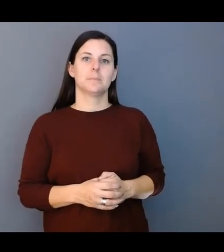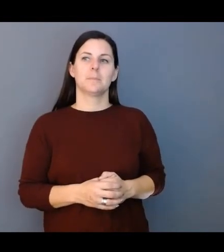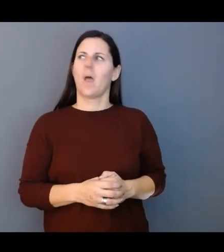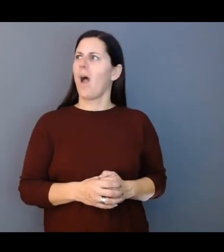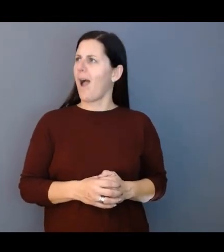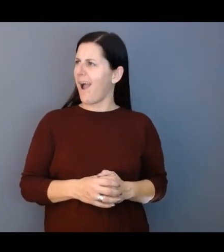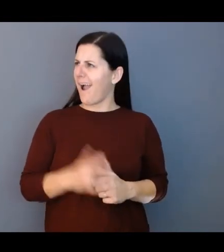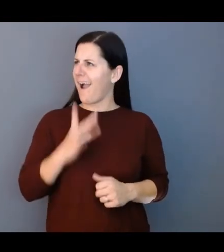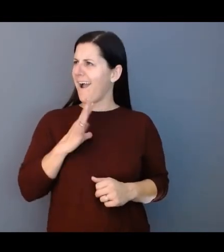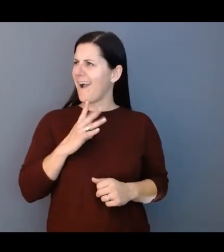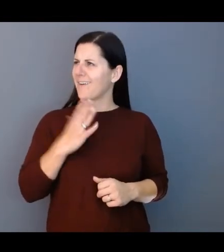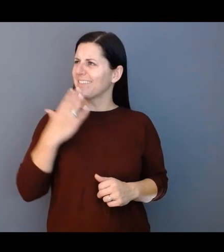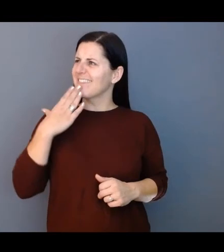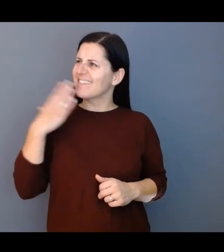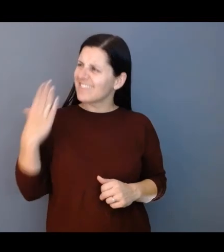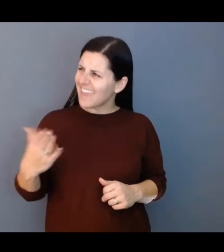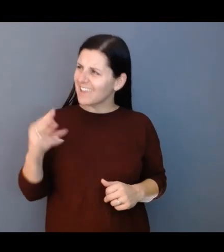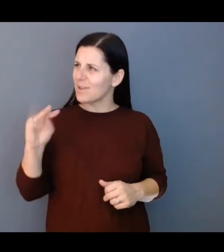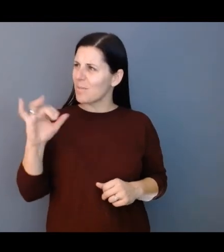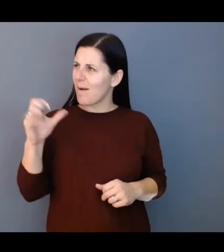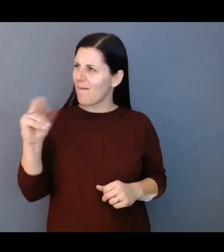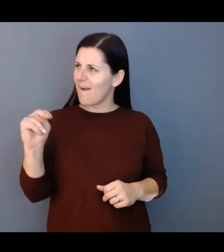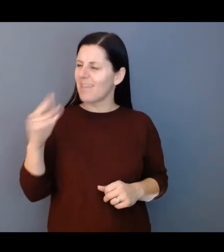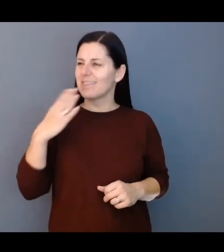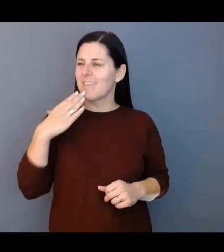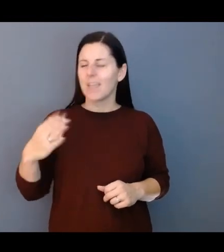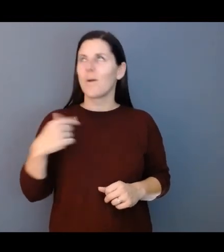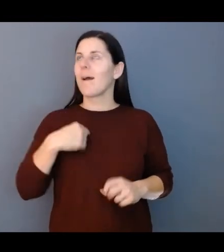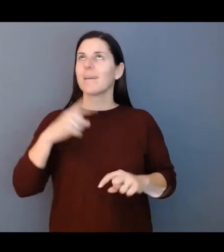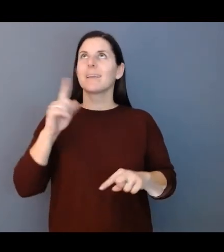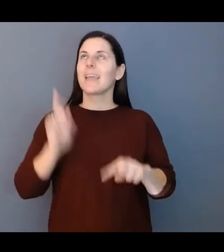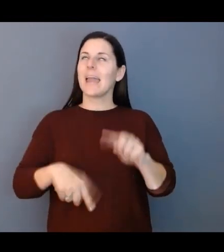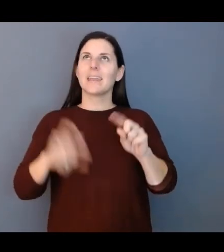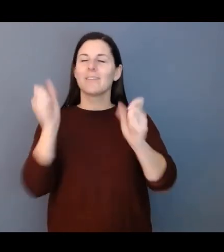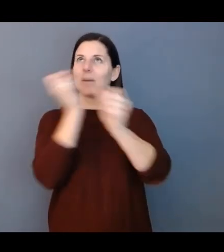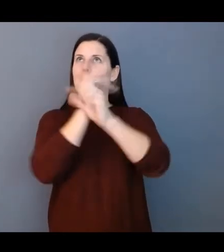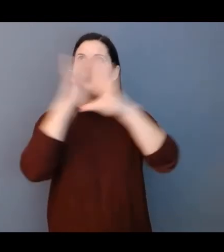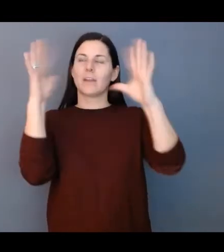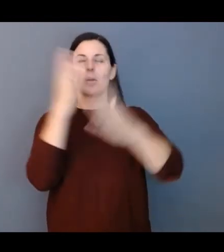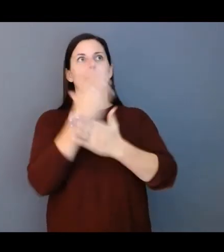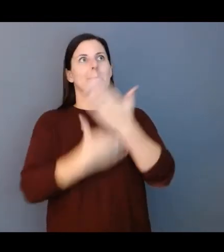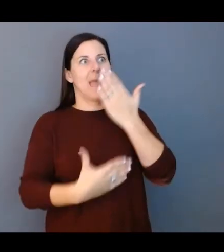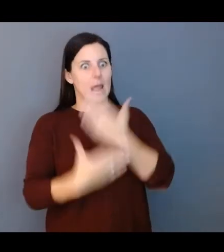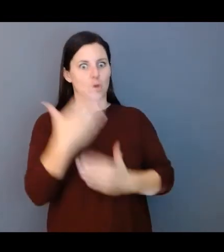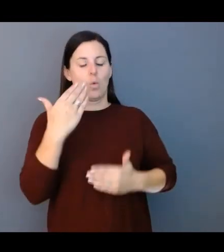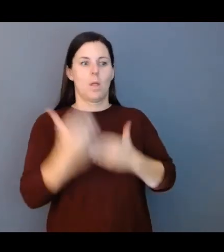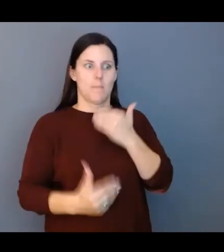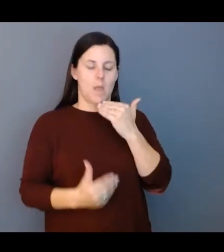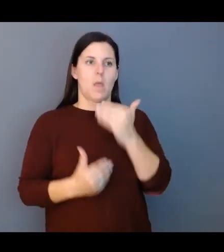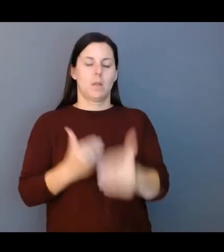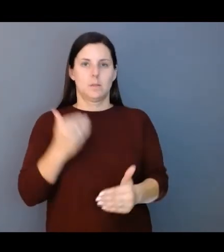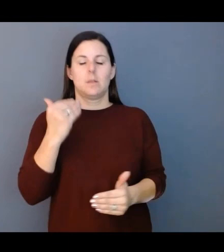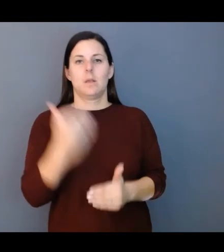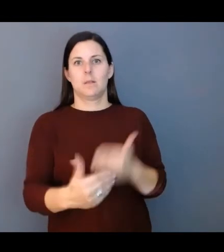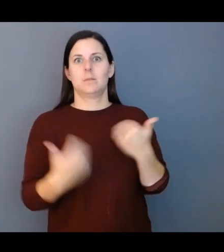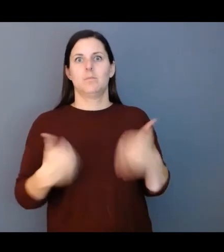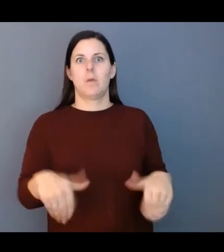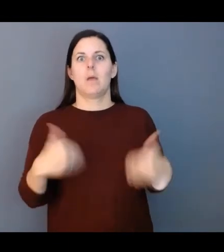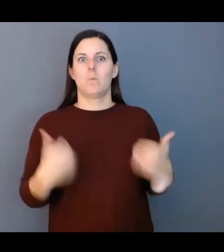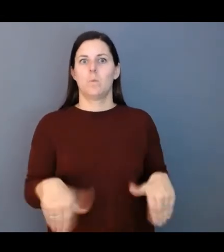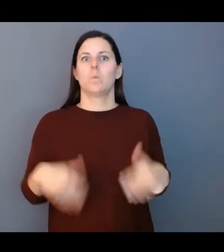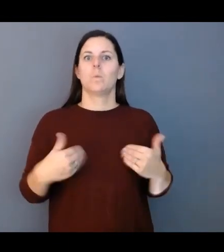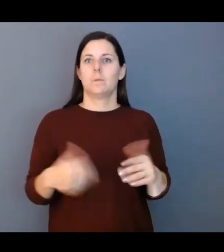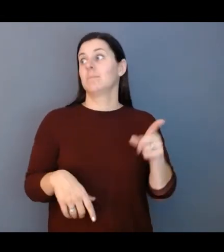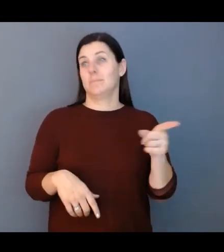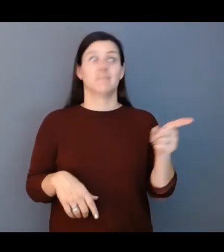recommendations. Okay. This is really cool. Thanks, Mohan. I mean, I can't imagine doing this manually, like as an